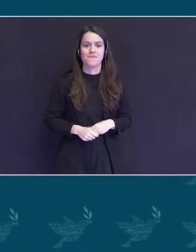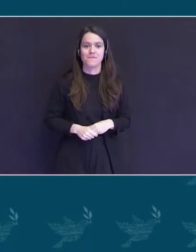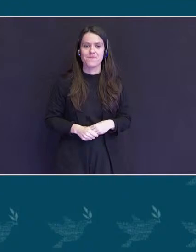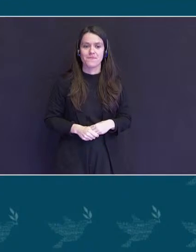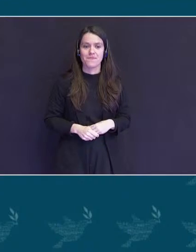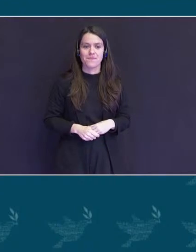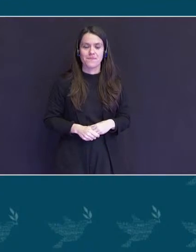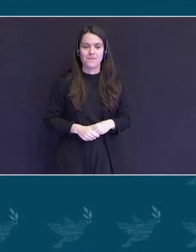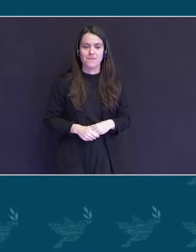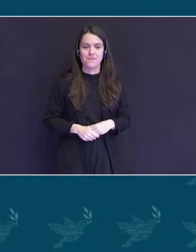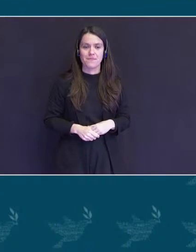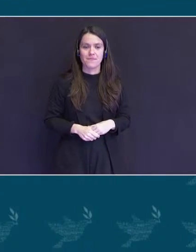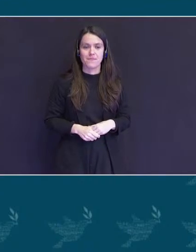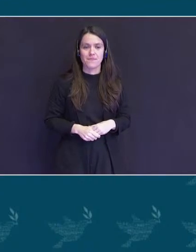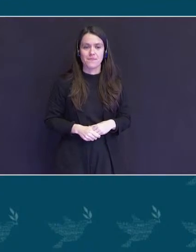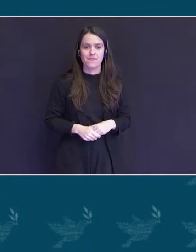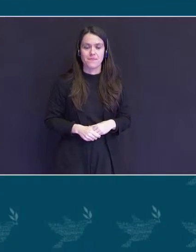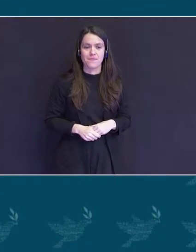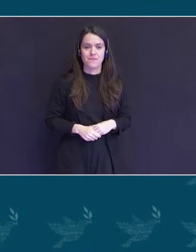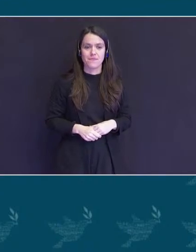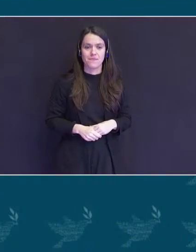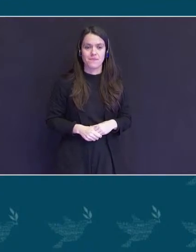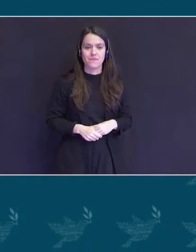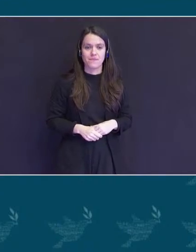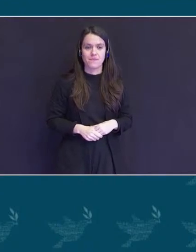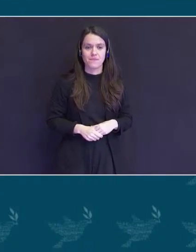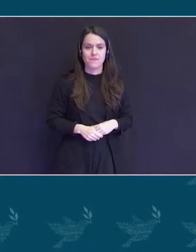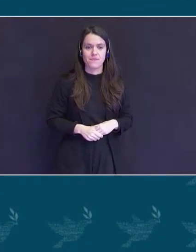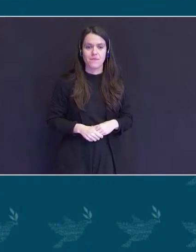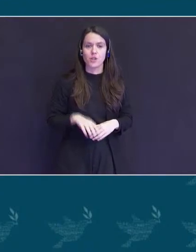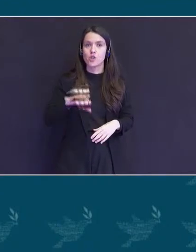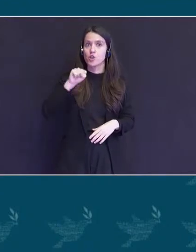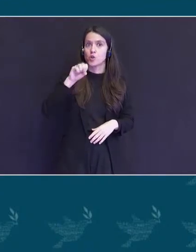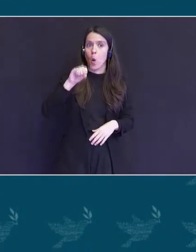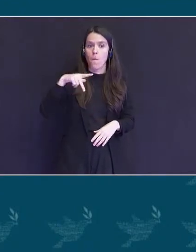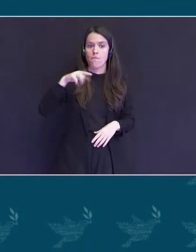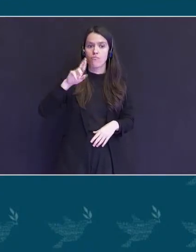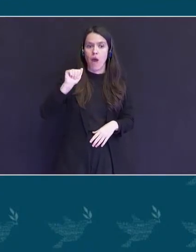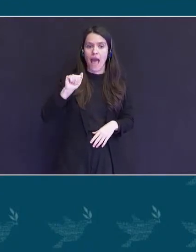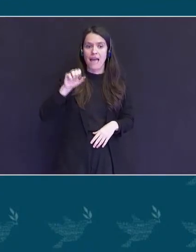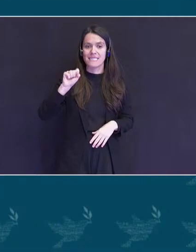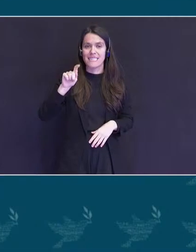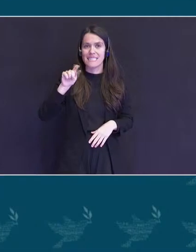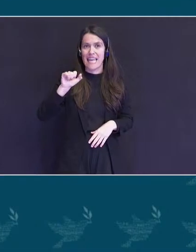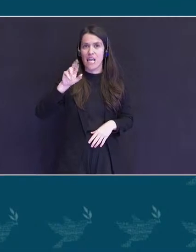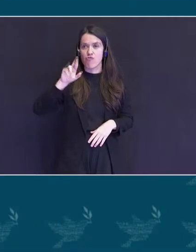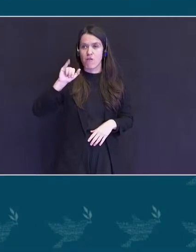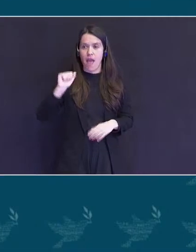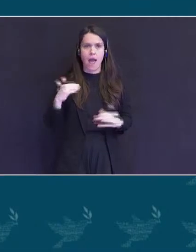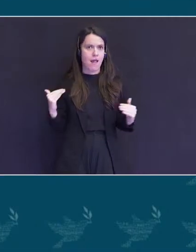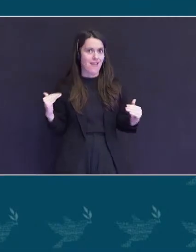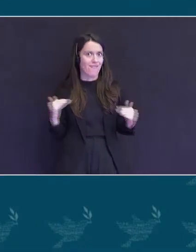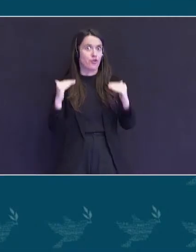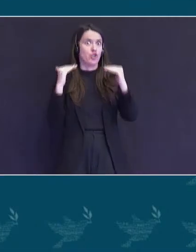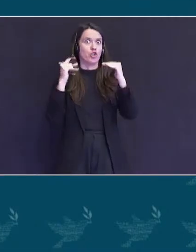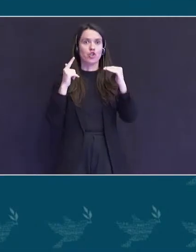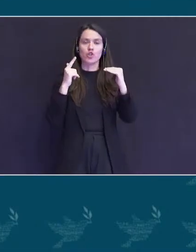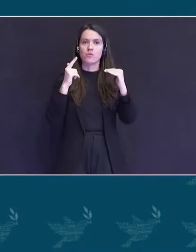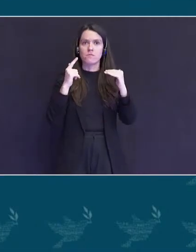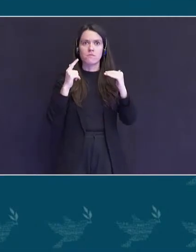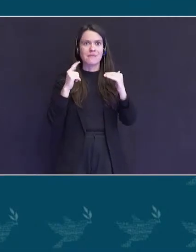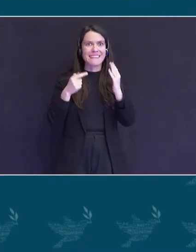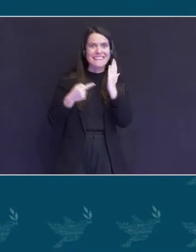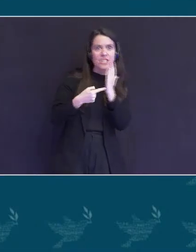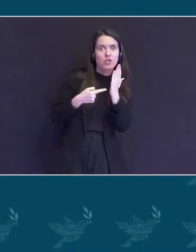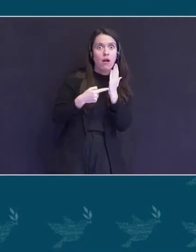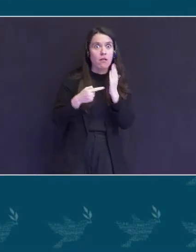At Sopra Steria, your mission involves leveraging digital technology to build a positive